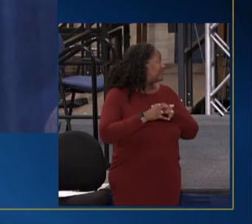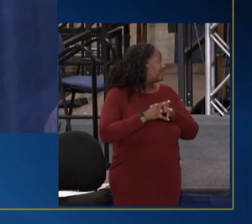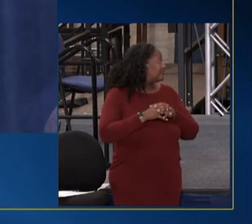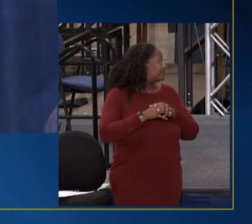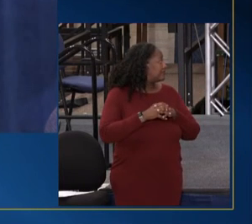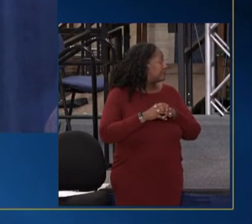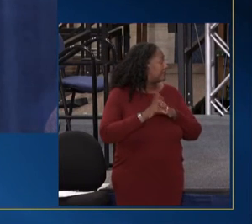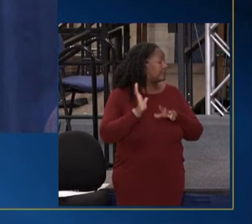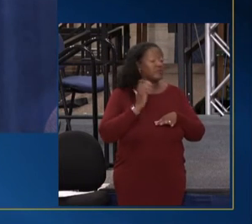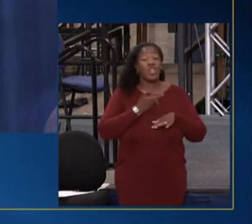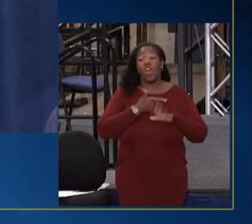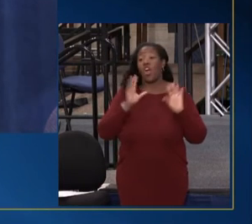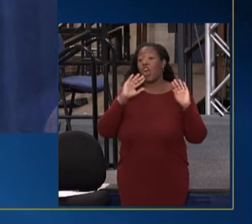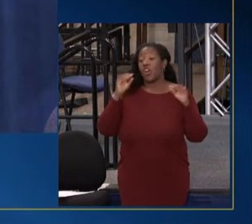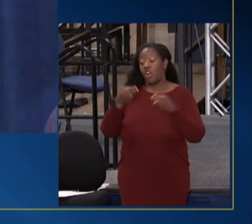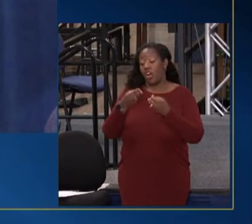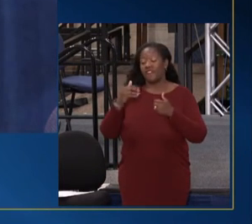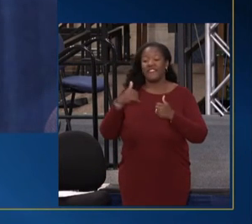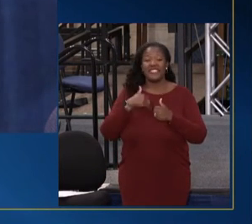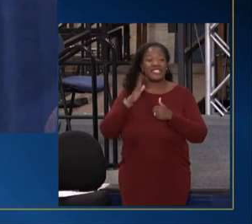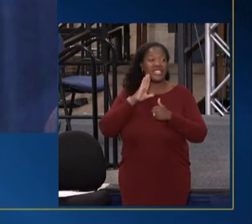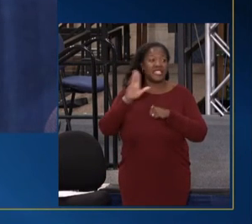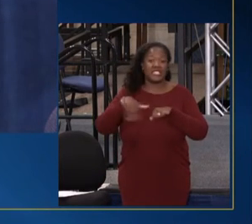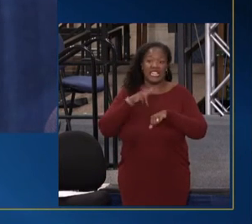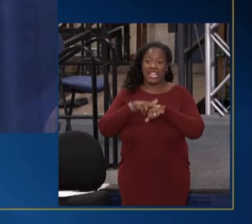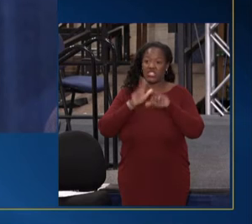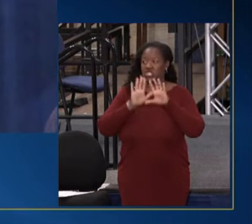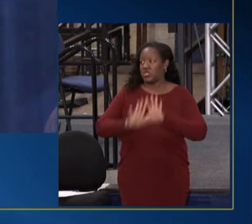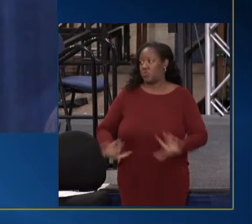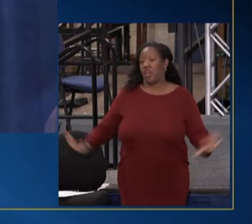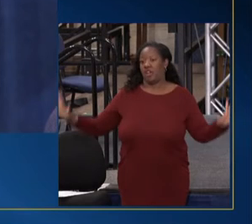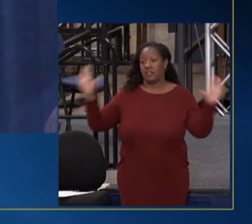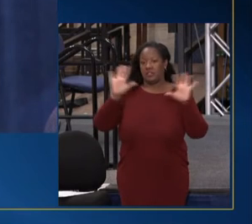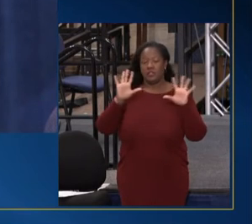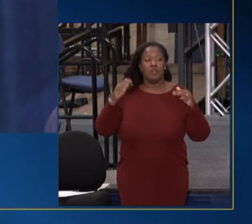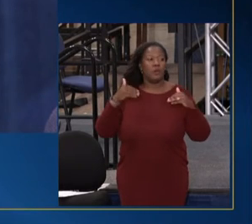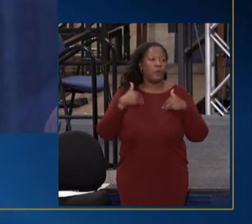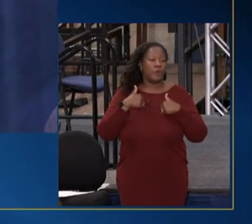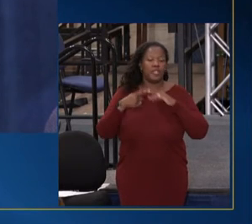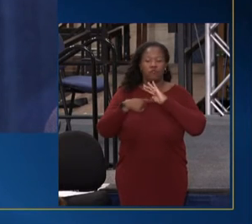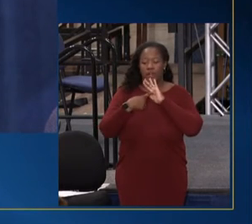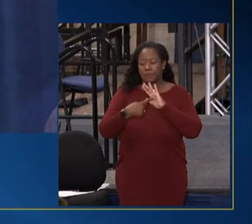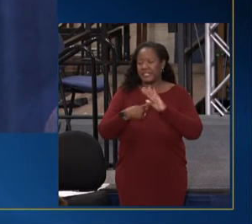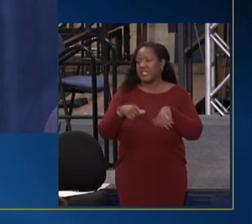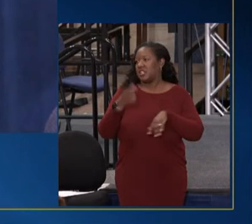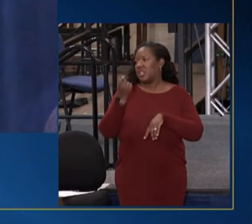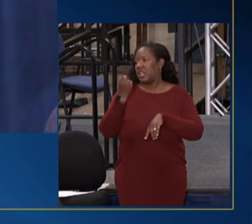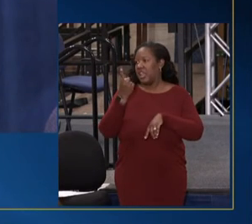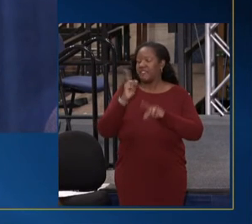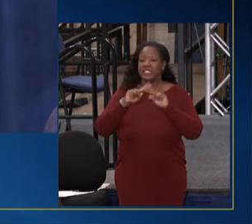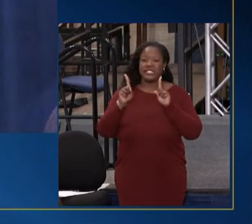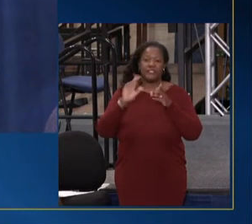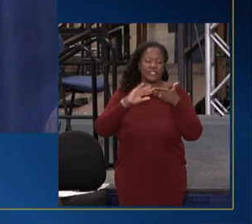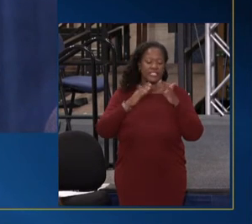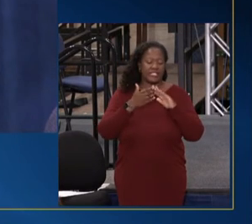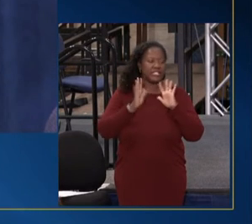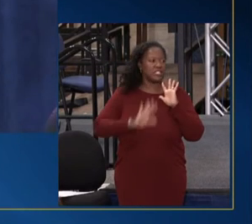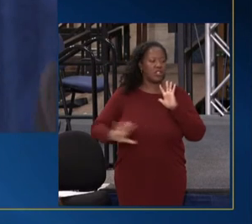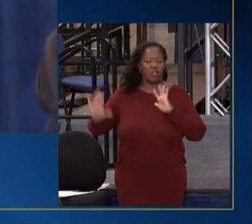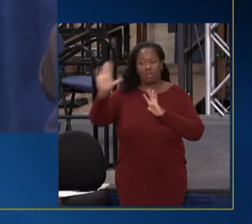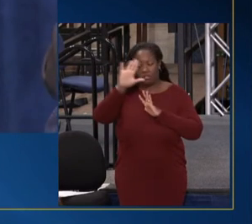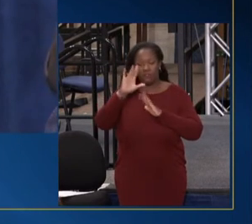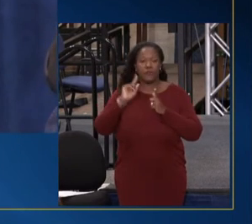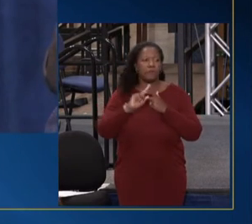Our office has a national footprint. So we have representation in 11 different cities across the country, but we are a